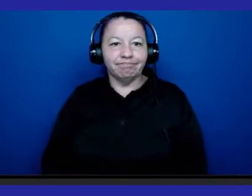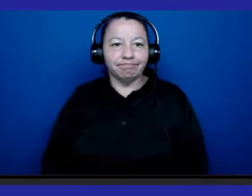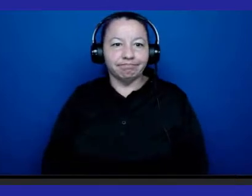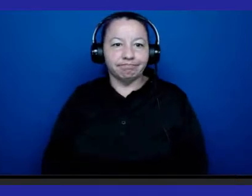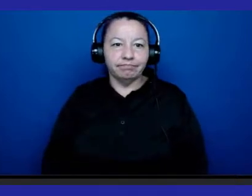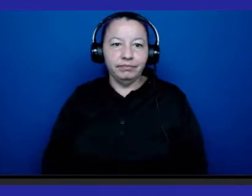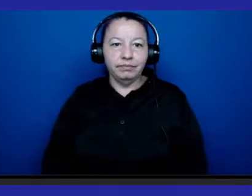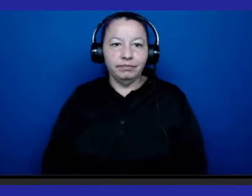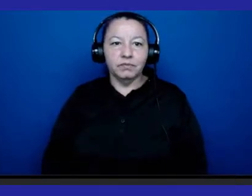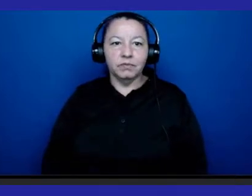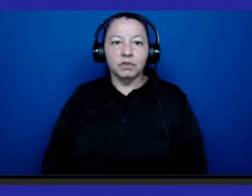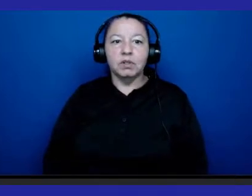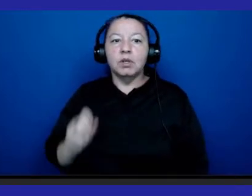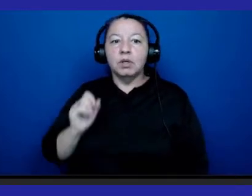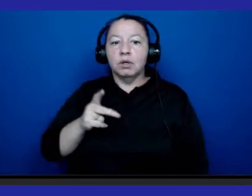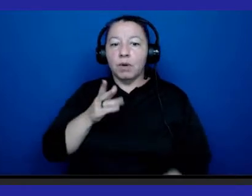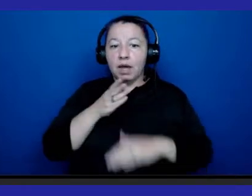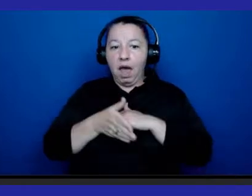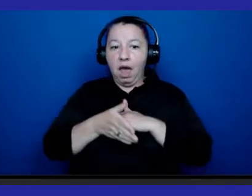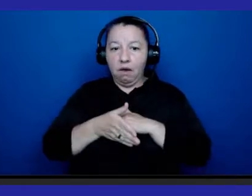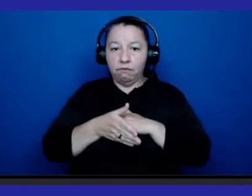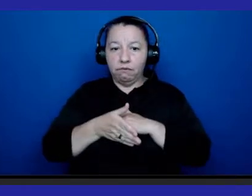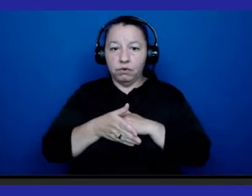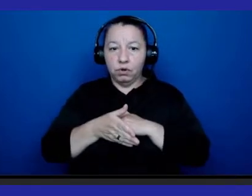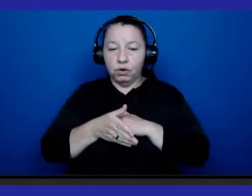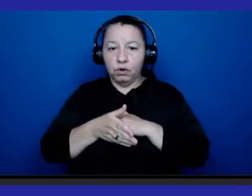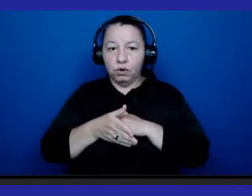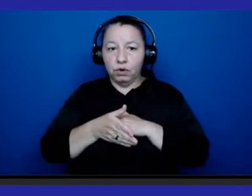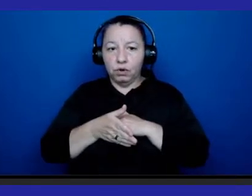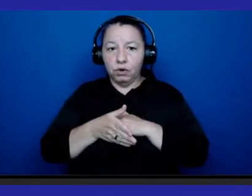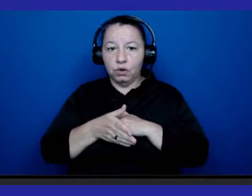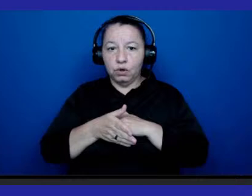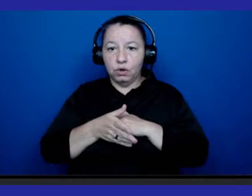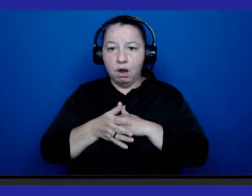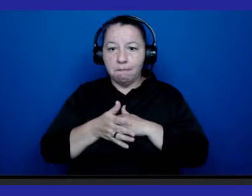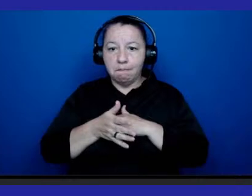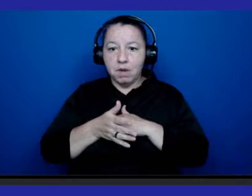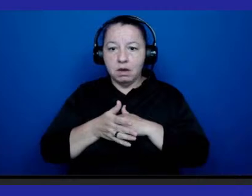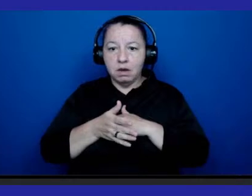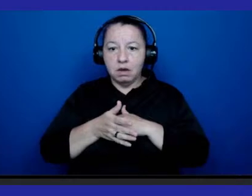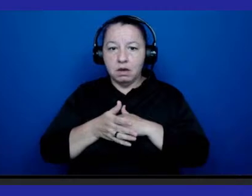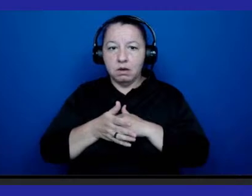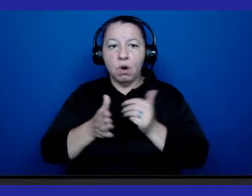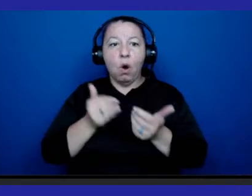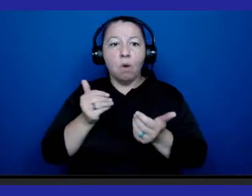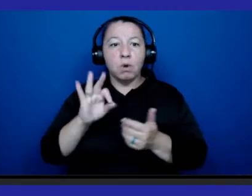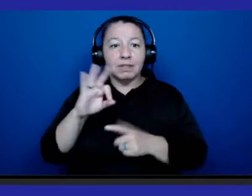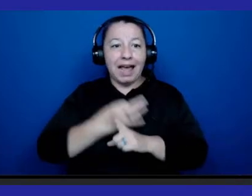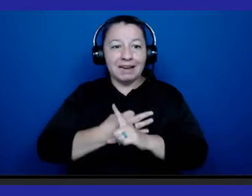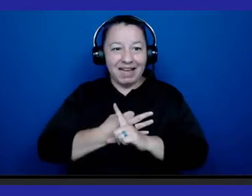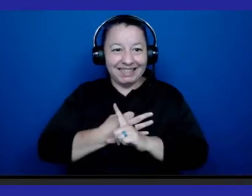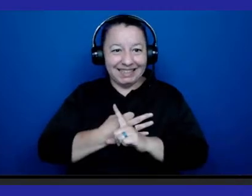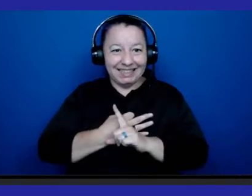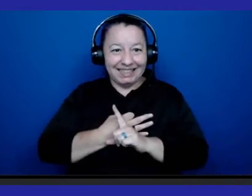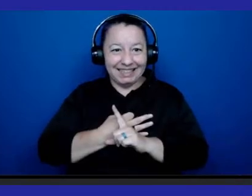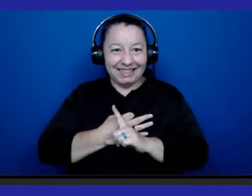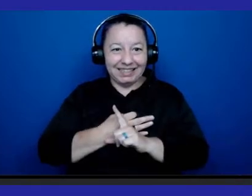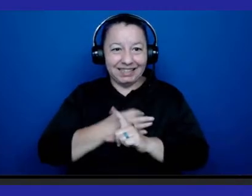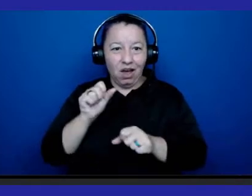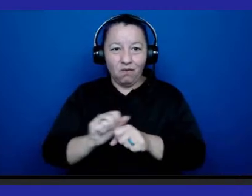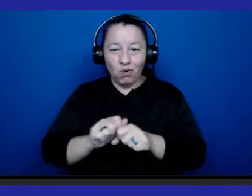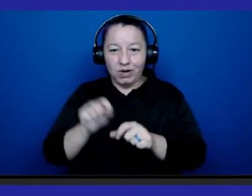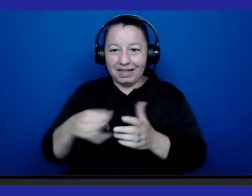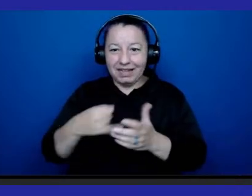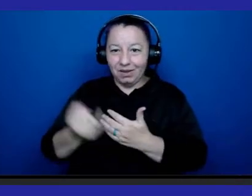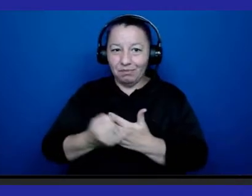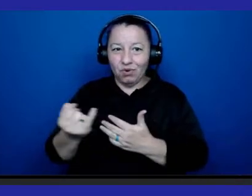So after um, almost 9 months of work on this project, I